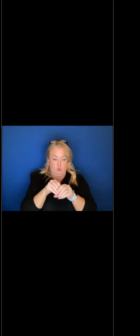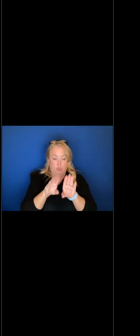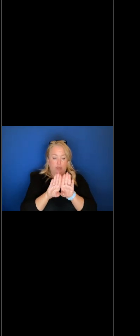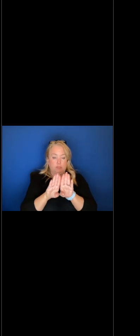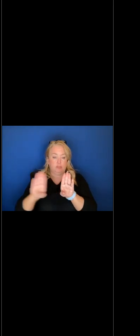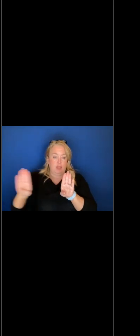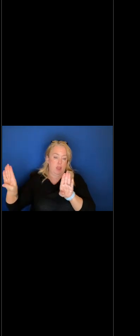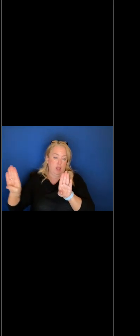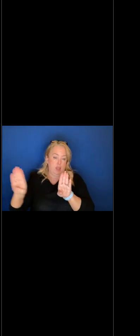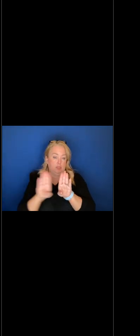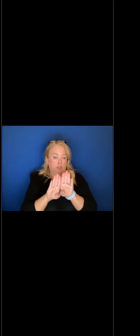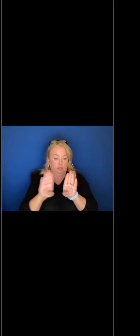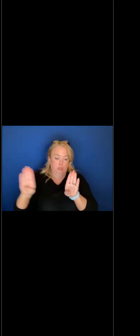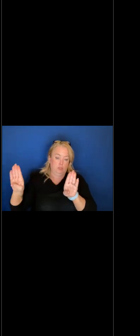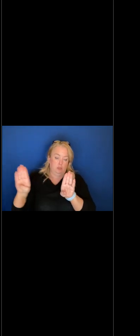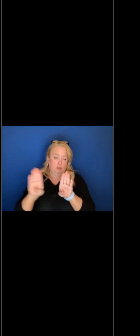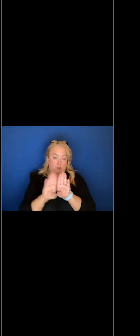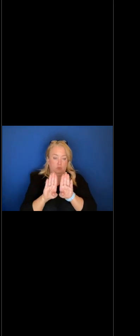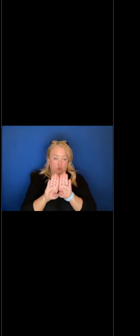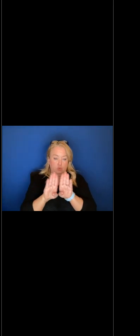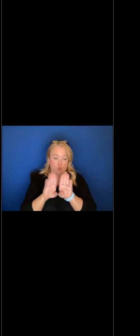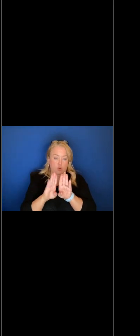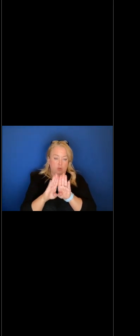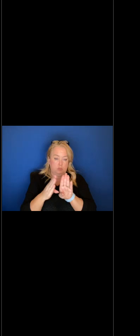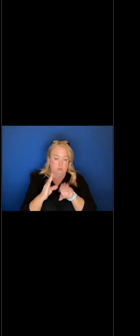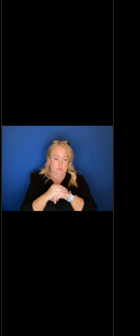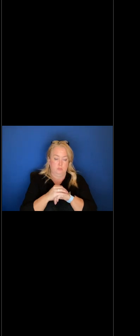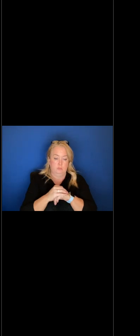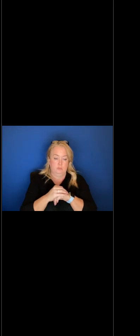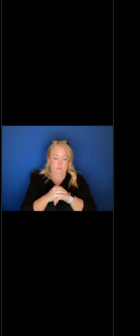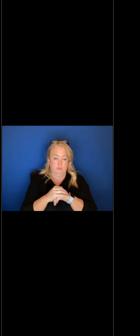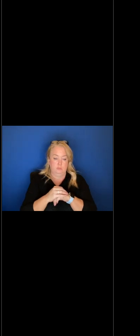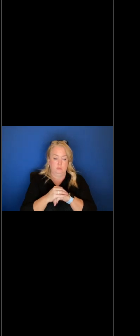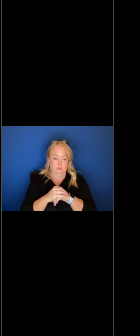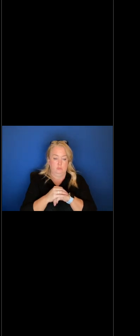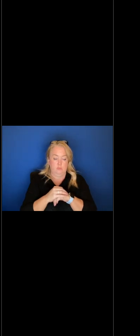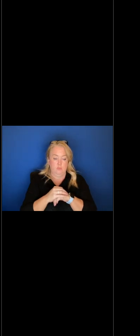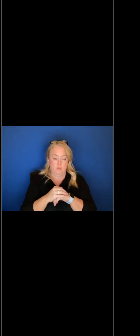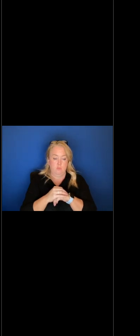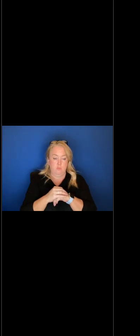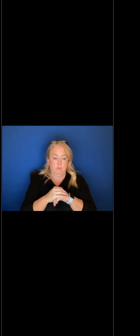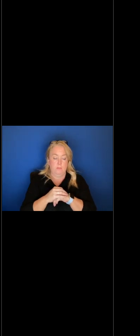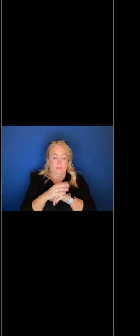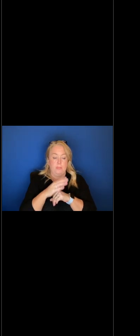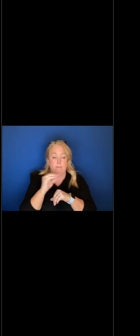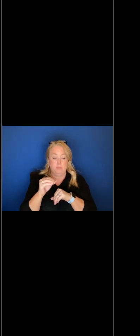including sliding track doors, or sliding door tracks, I should say.